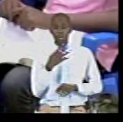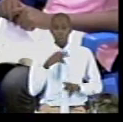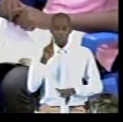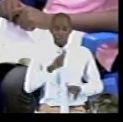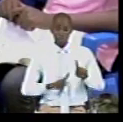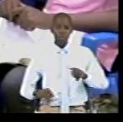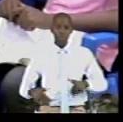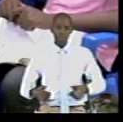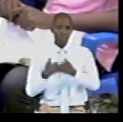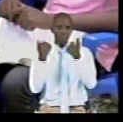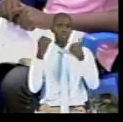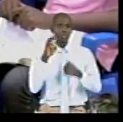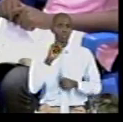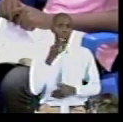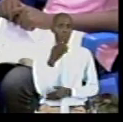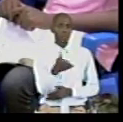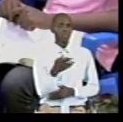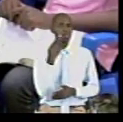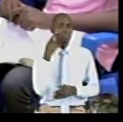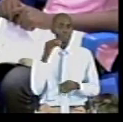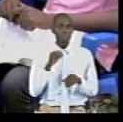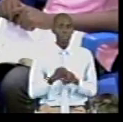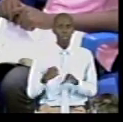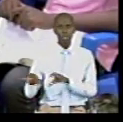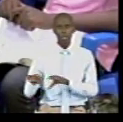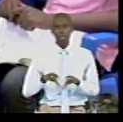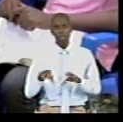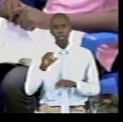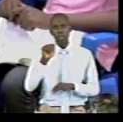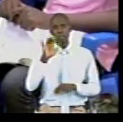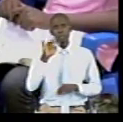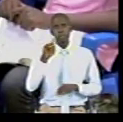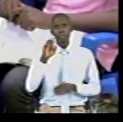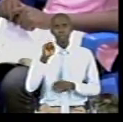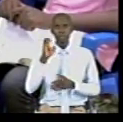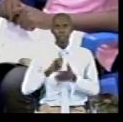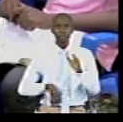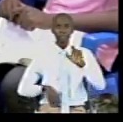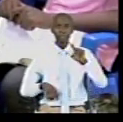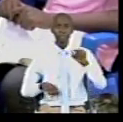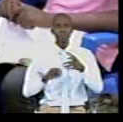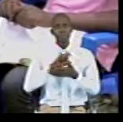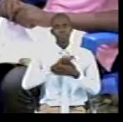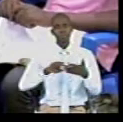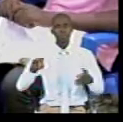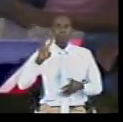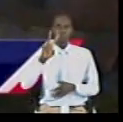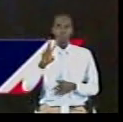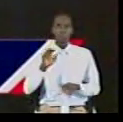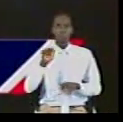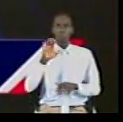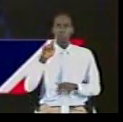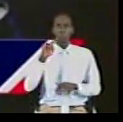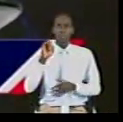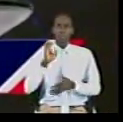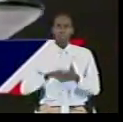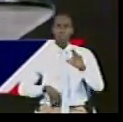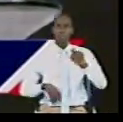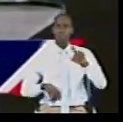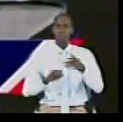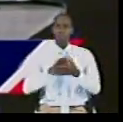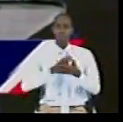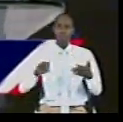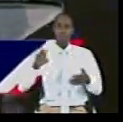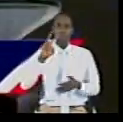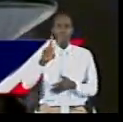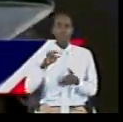Acts chapter 11, reading from verse 2. Acts chapter 11, we're reading from verse 2. It